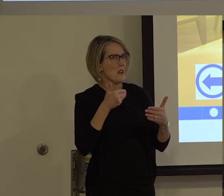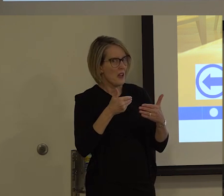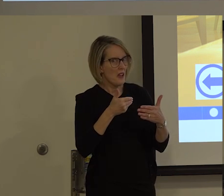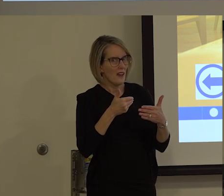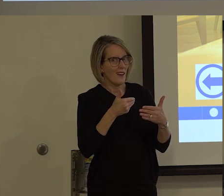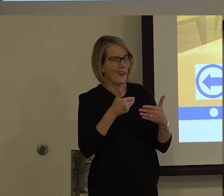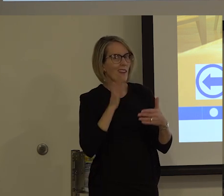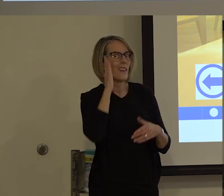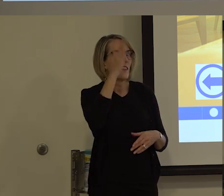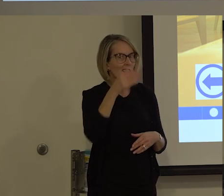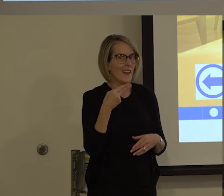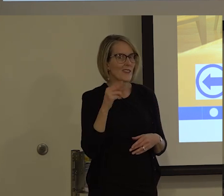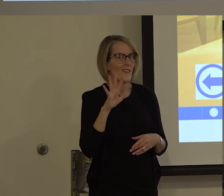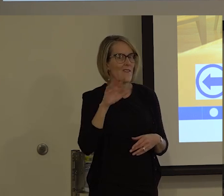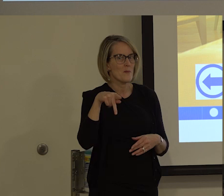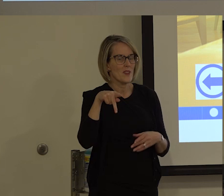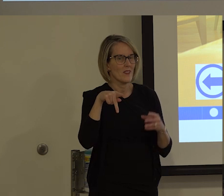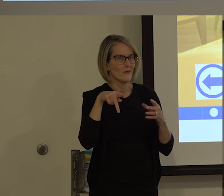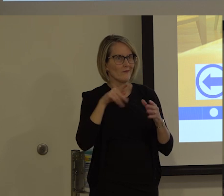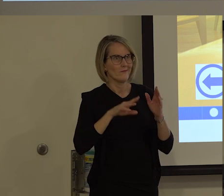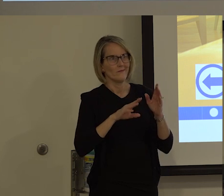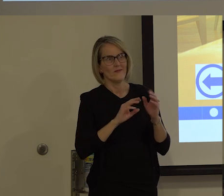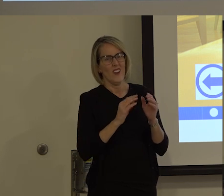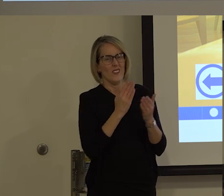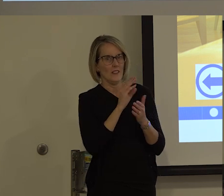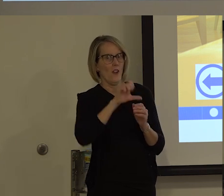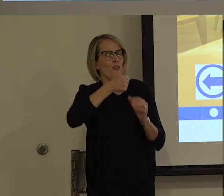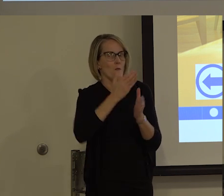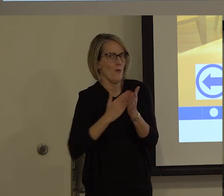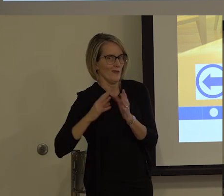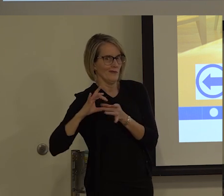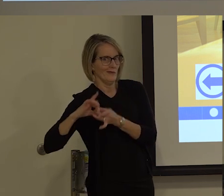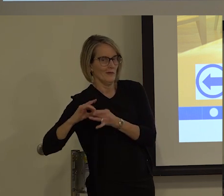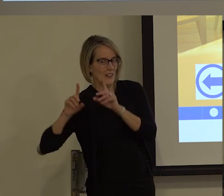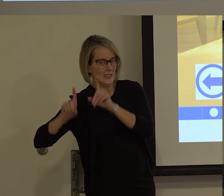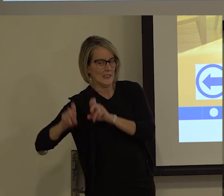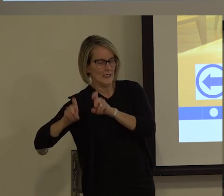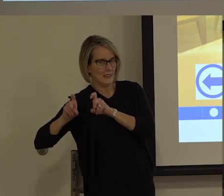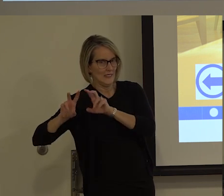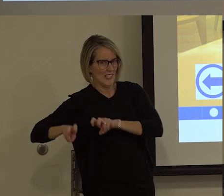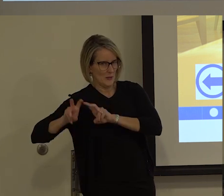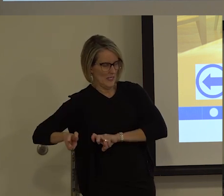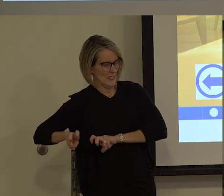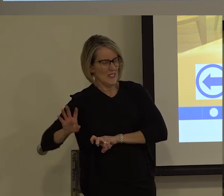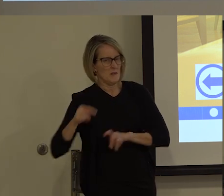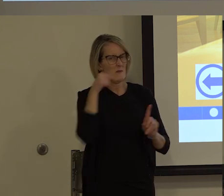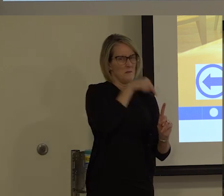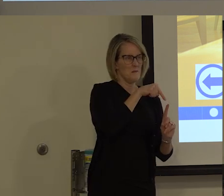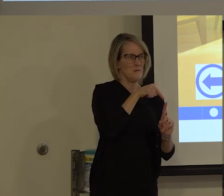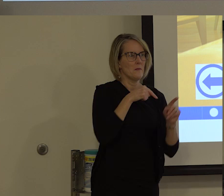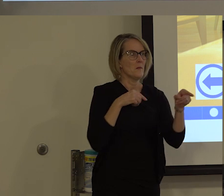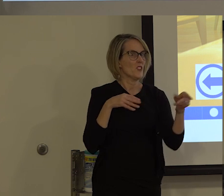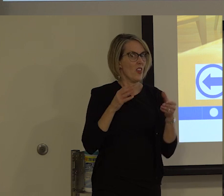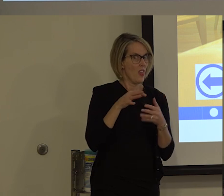H5P that is more for assessment types of things, and I can show you some of that. But the option to see the solution